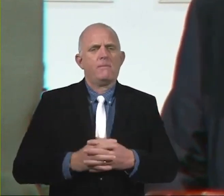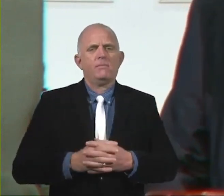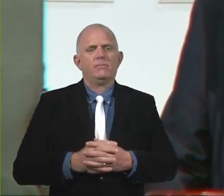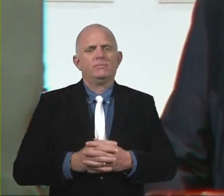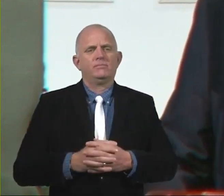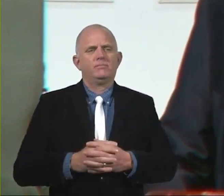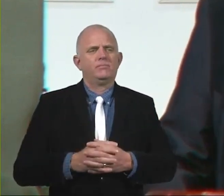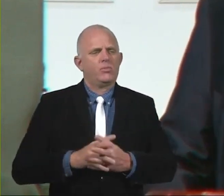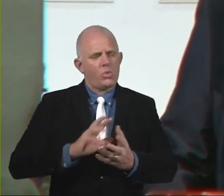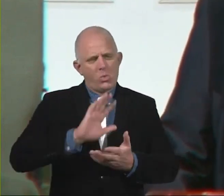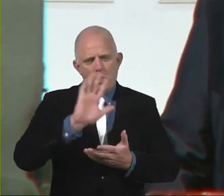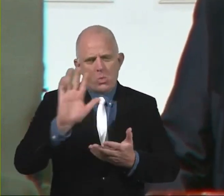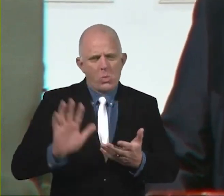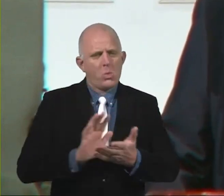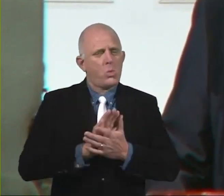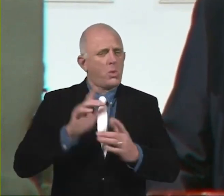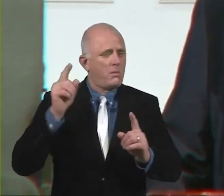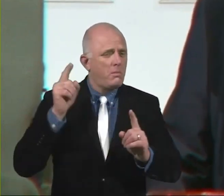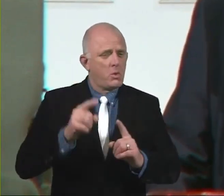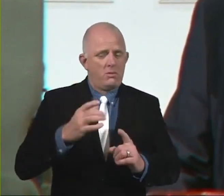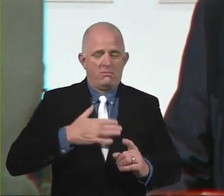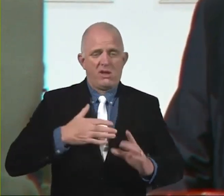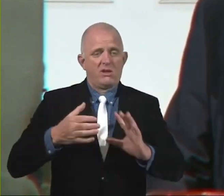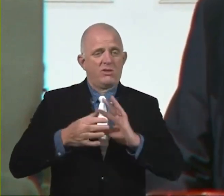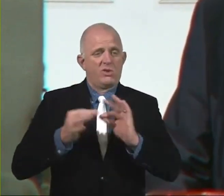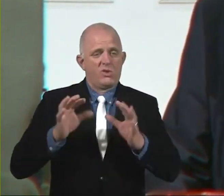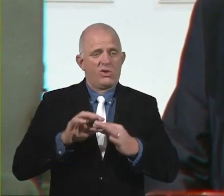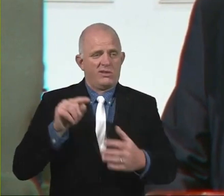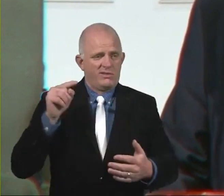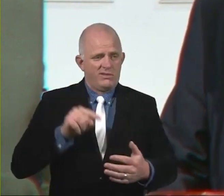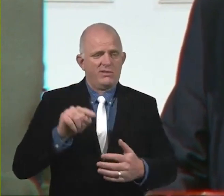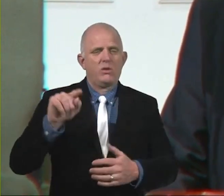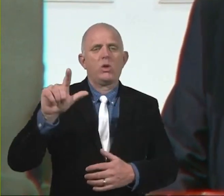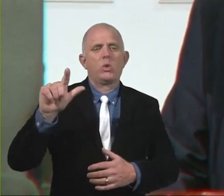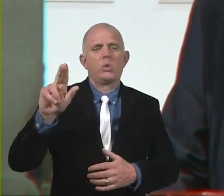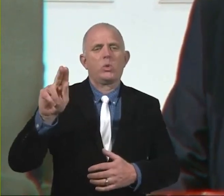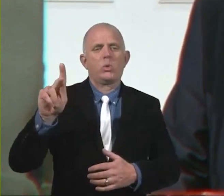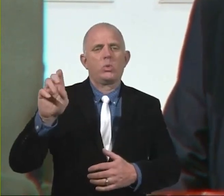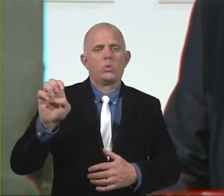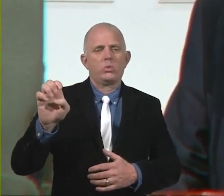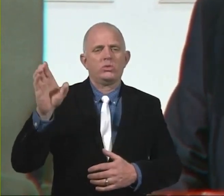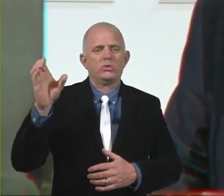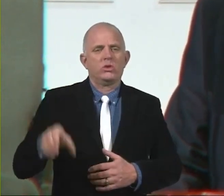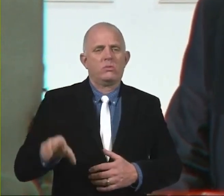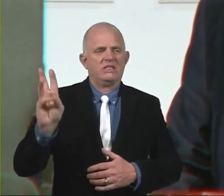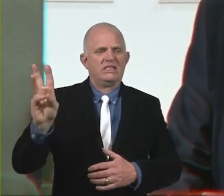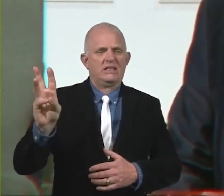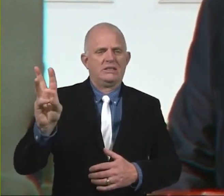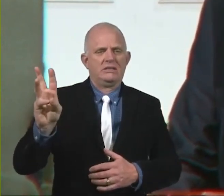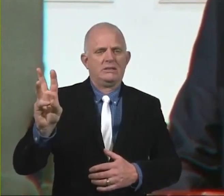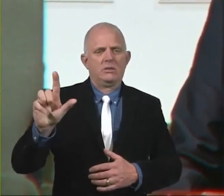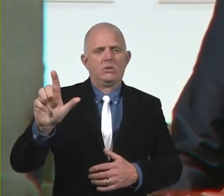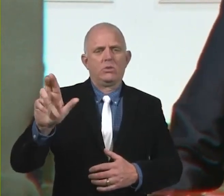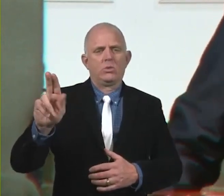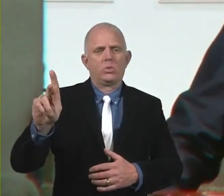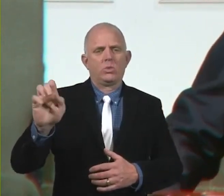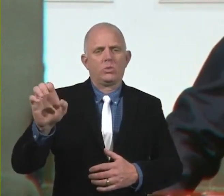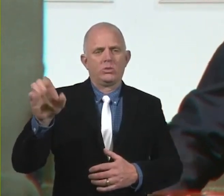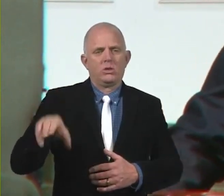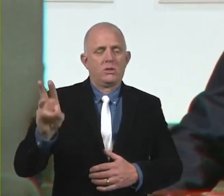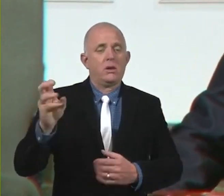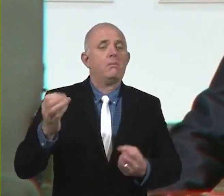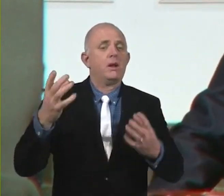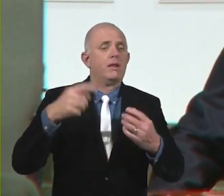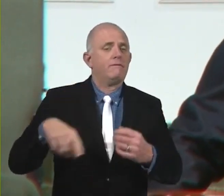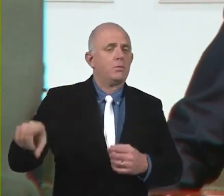whole crux of my message tonight. It's in Luke and chapter 6. Many of you, or maybe